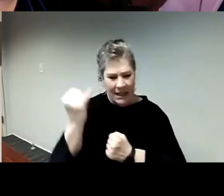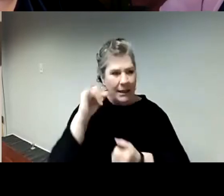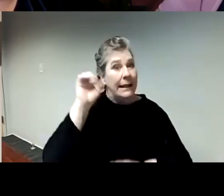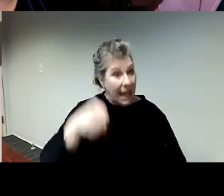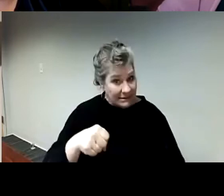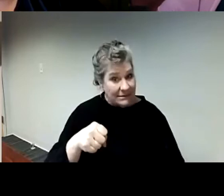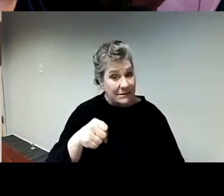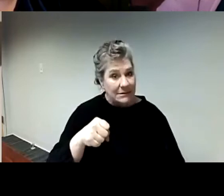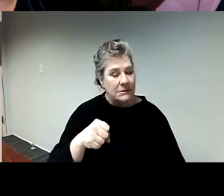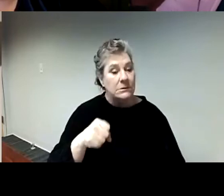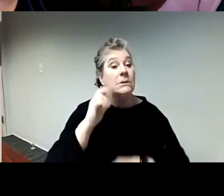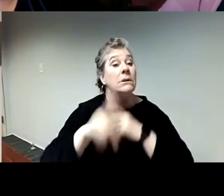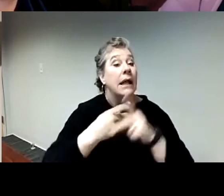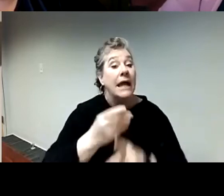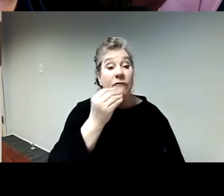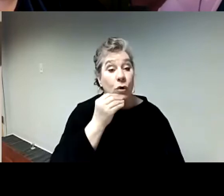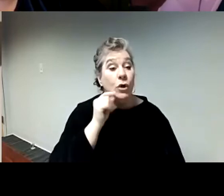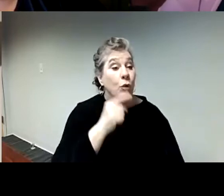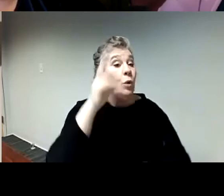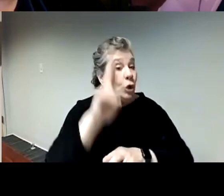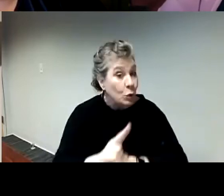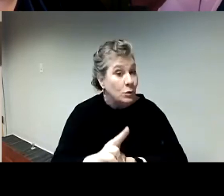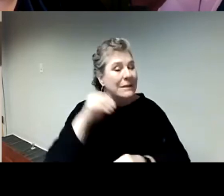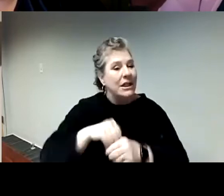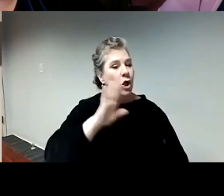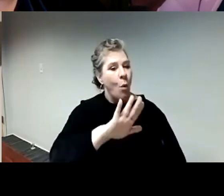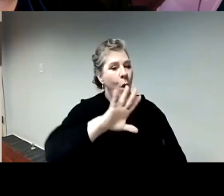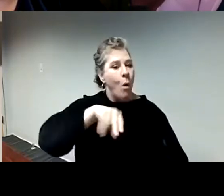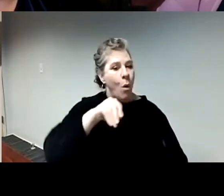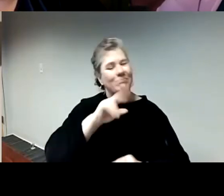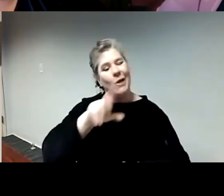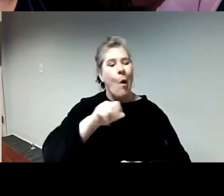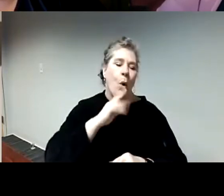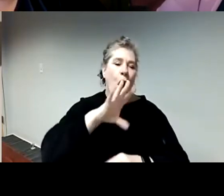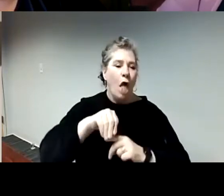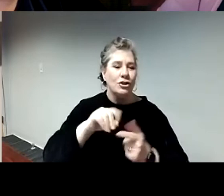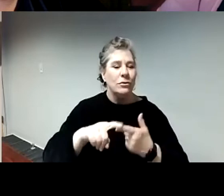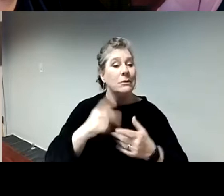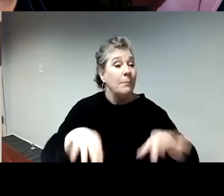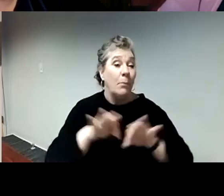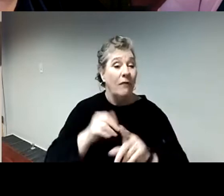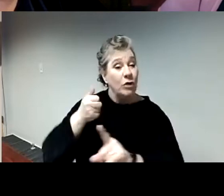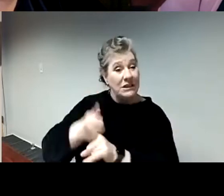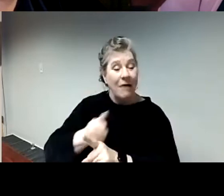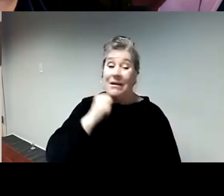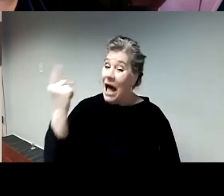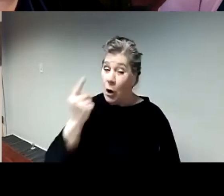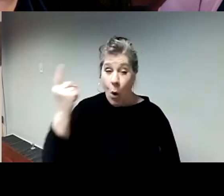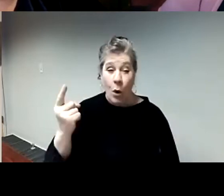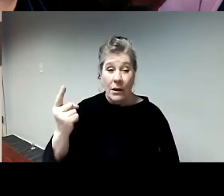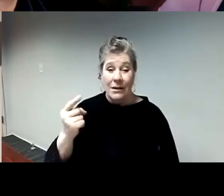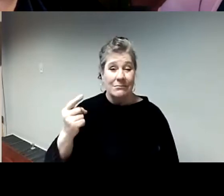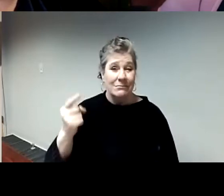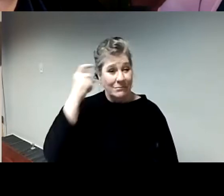yes, the kinds of foods that you are used to eating, you know, they matter to you, not just, they matter on all